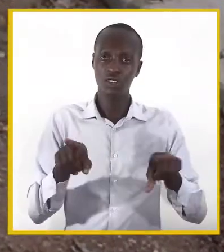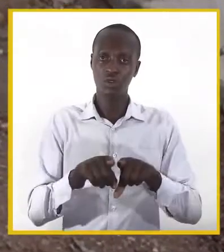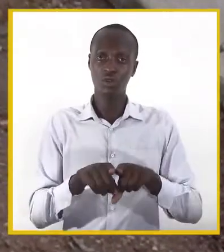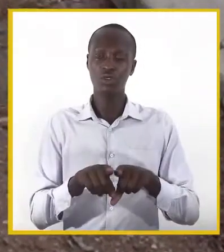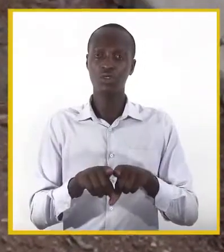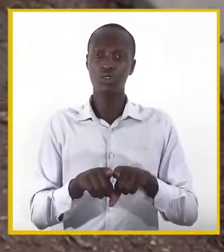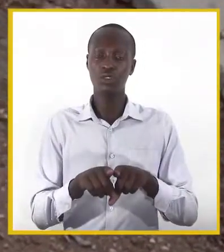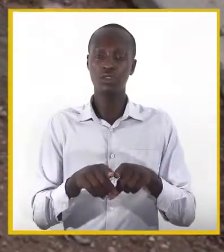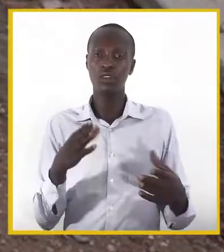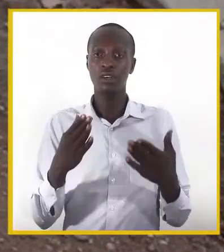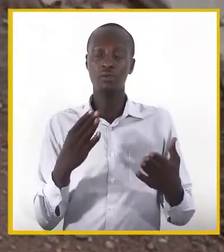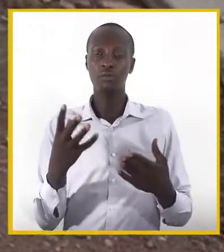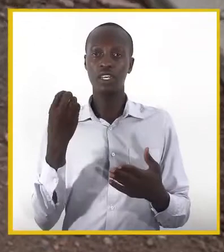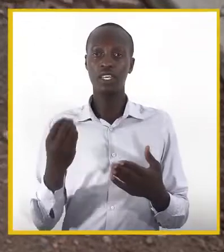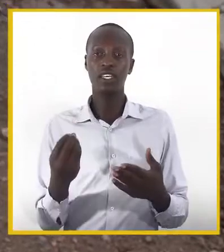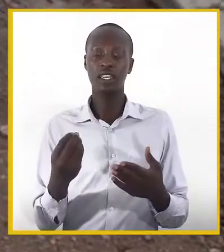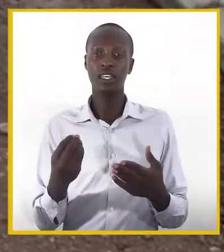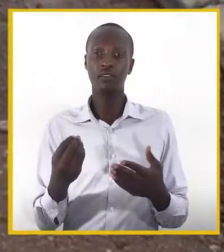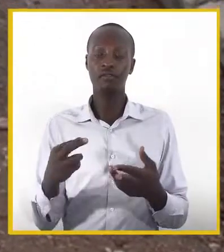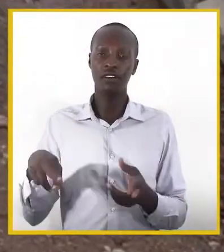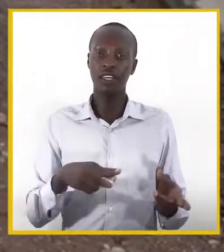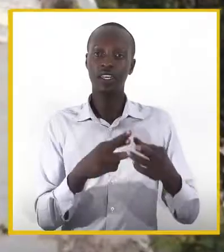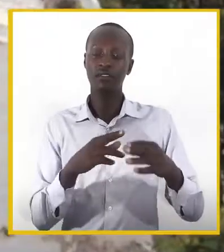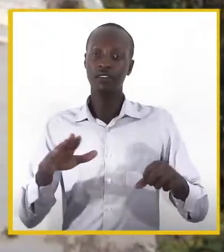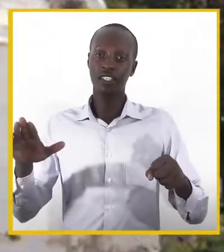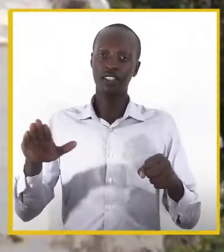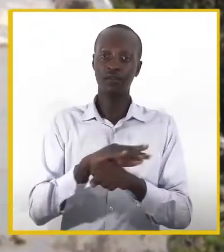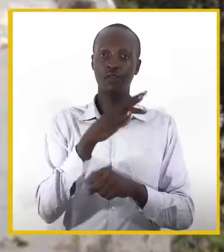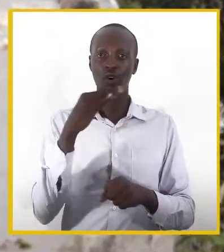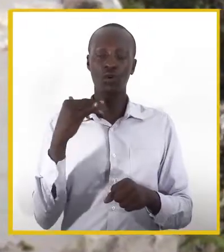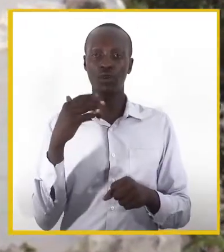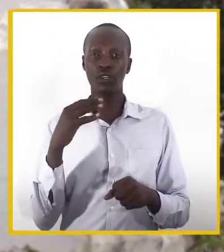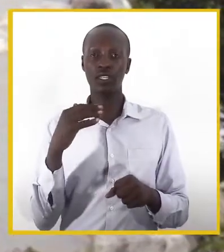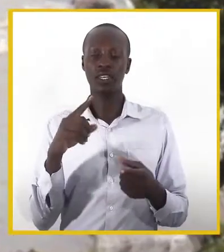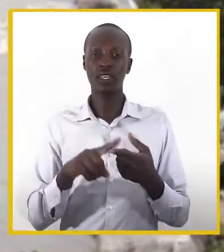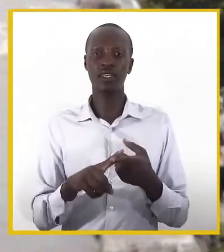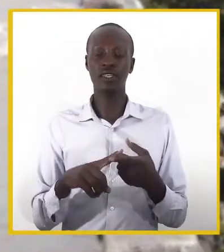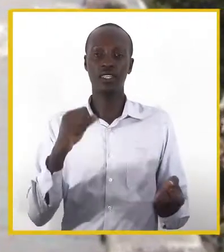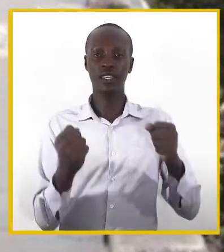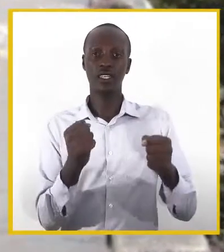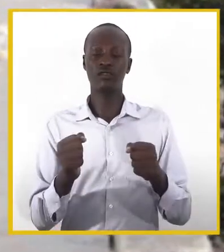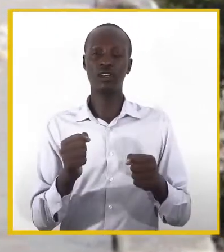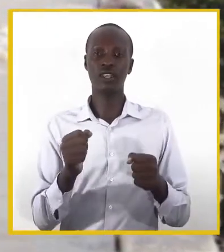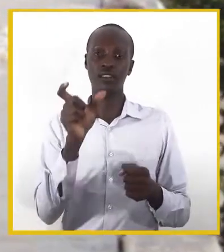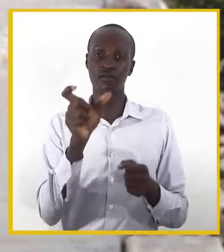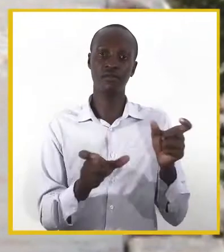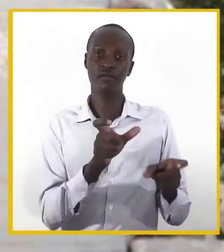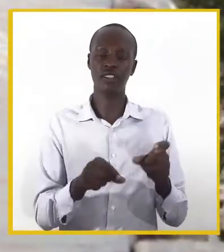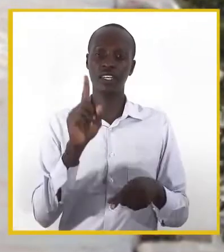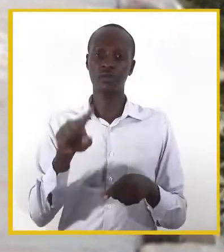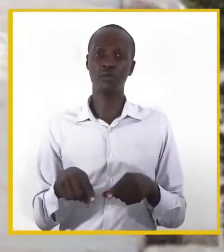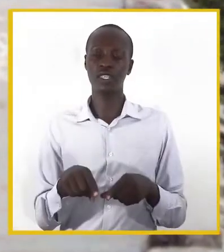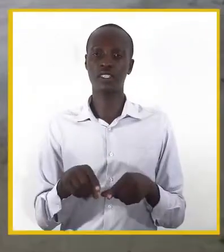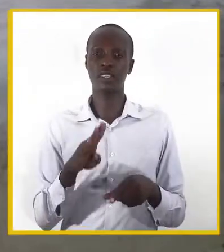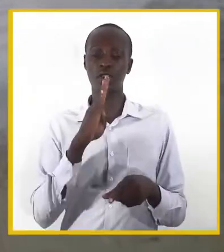have flooded bridges. Drivers are not supposed to underestimate the levels of